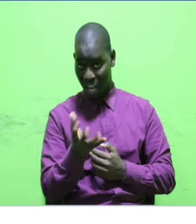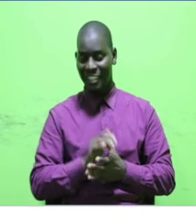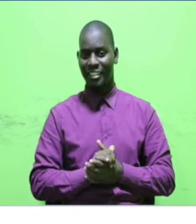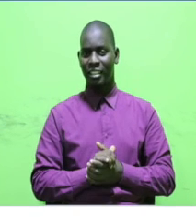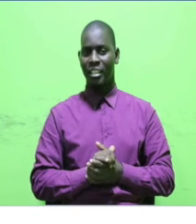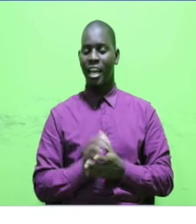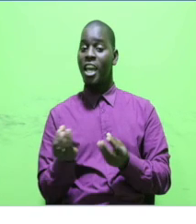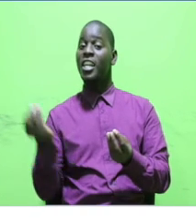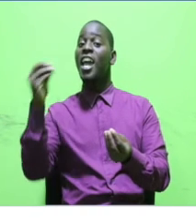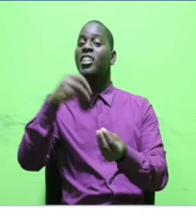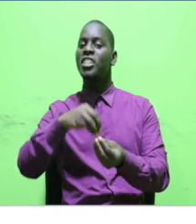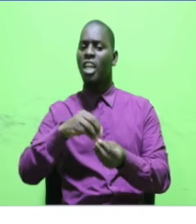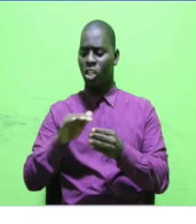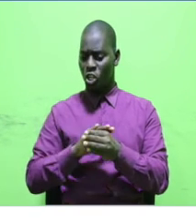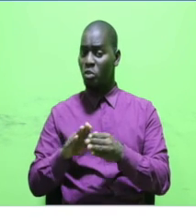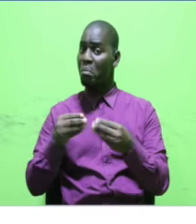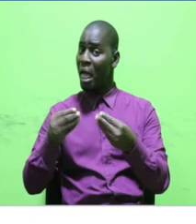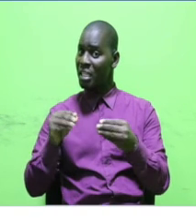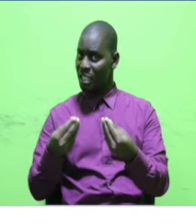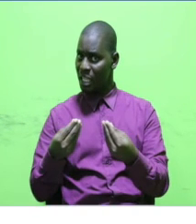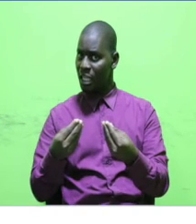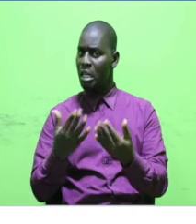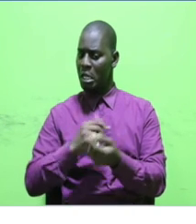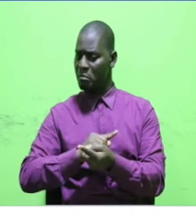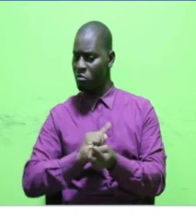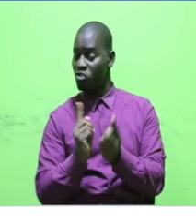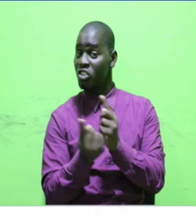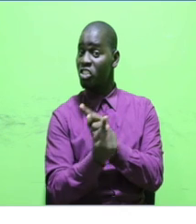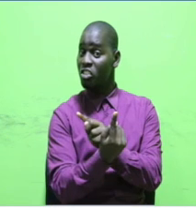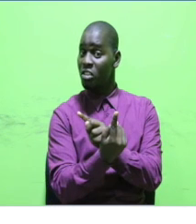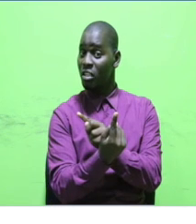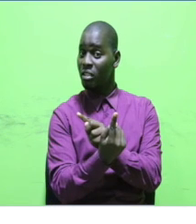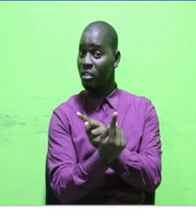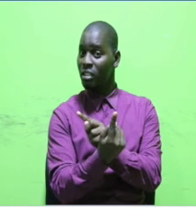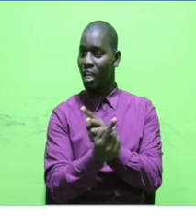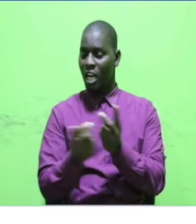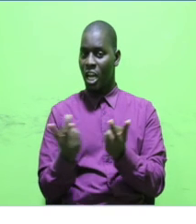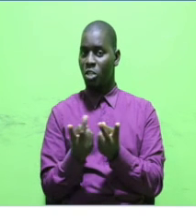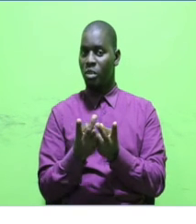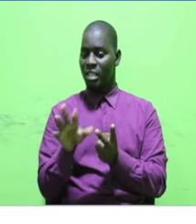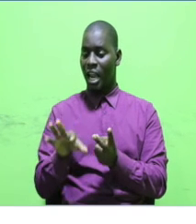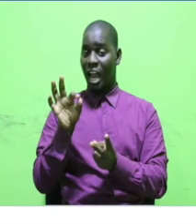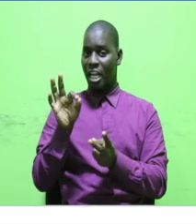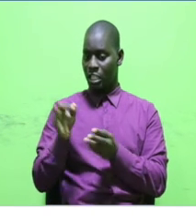reducing waste production. In addition, use plastics that can be recharged.